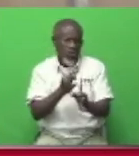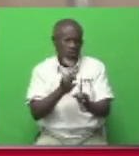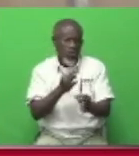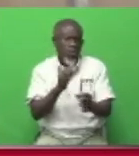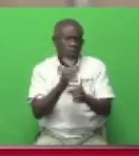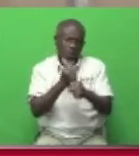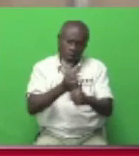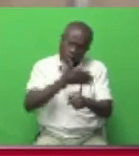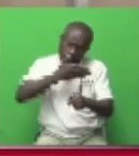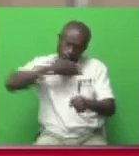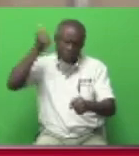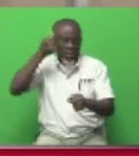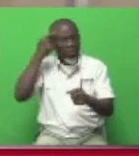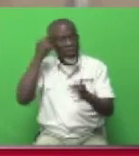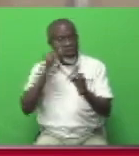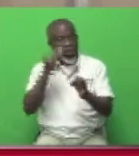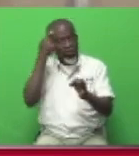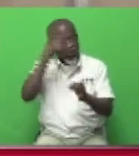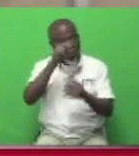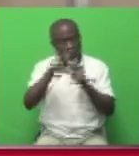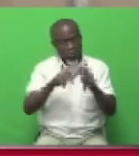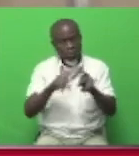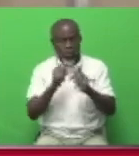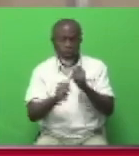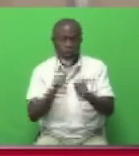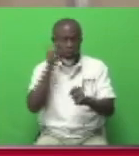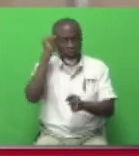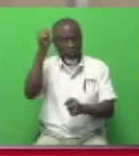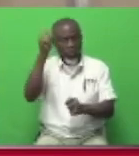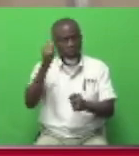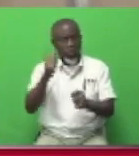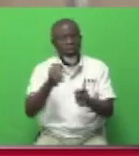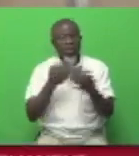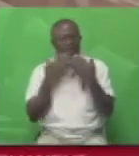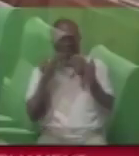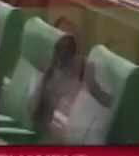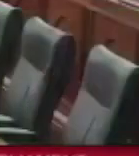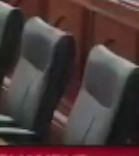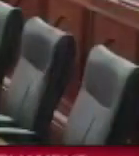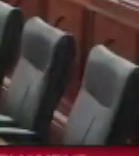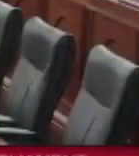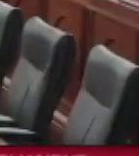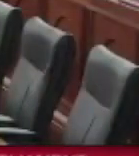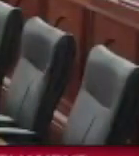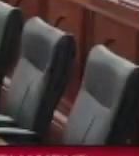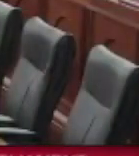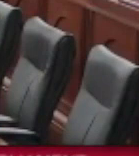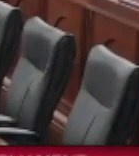decisions for the people of Trinidad and Tobago. Mr. Vice President, I thank you.